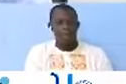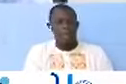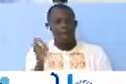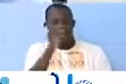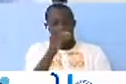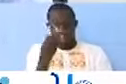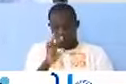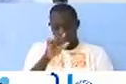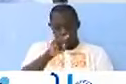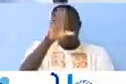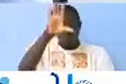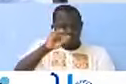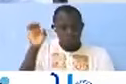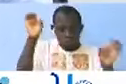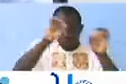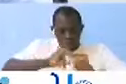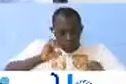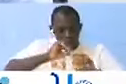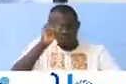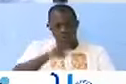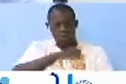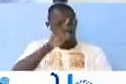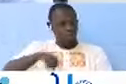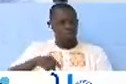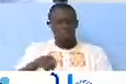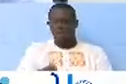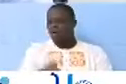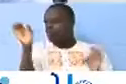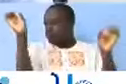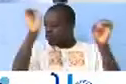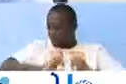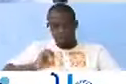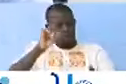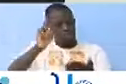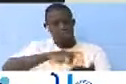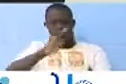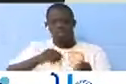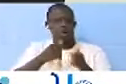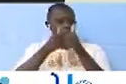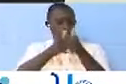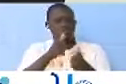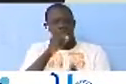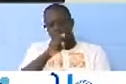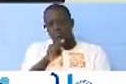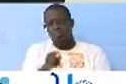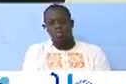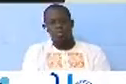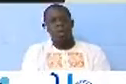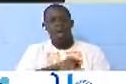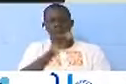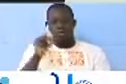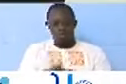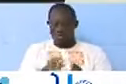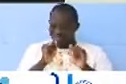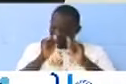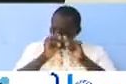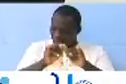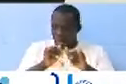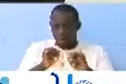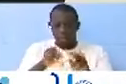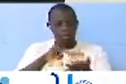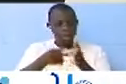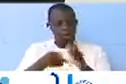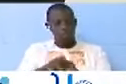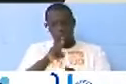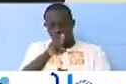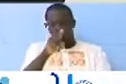But if you don't do anything wrong, then nothing wrong should happen to you. And therefore you maintain you have done nothing wrong whilst you are working with the NIA.